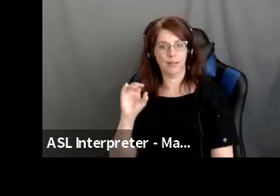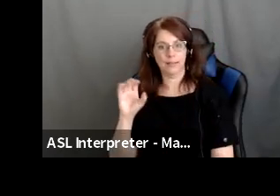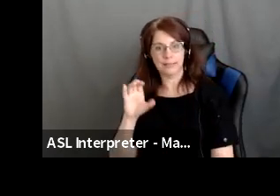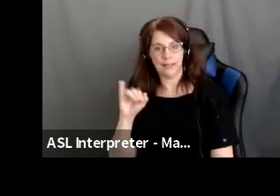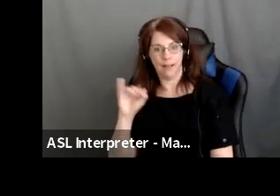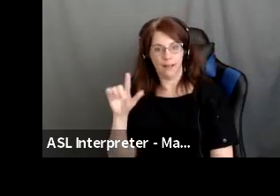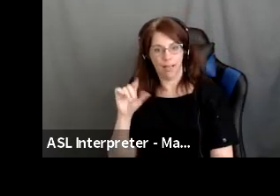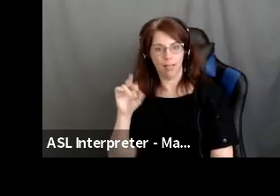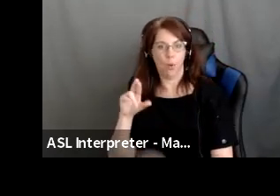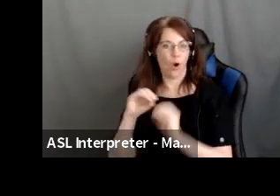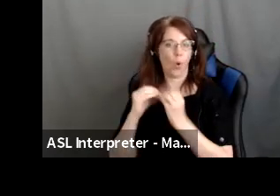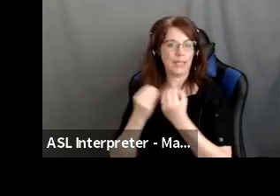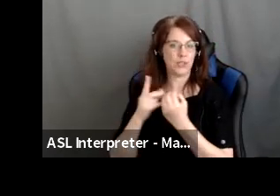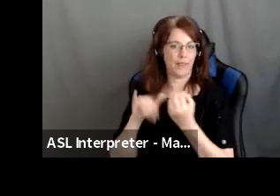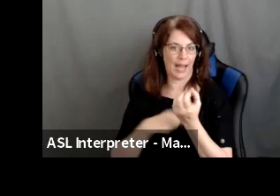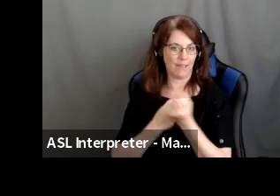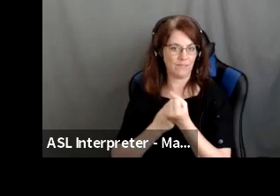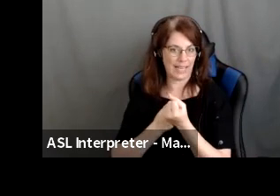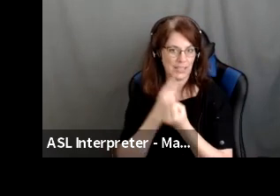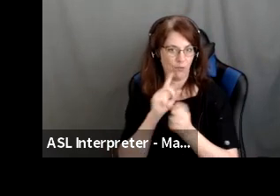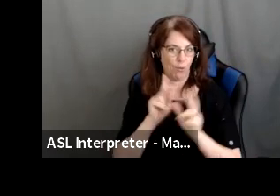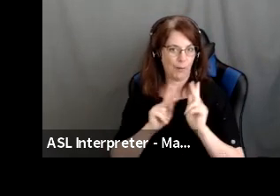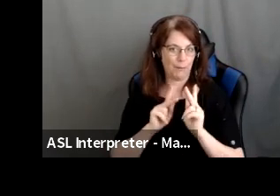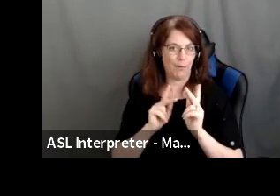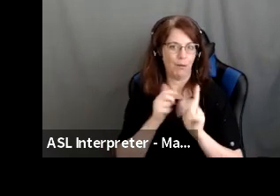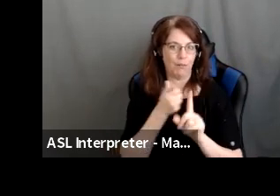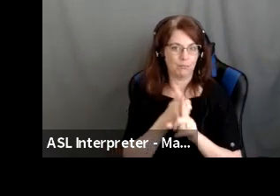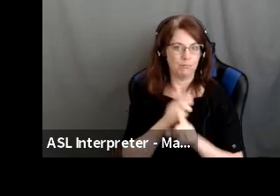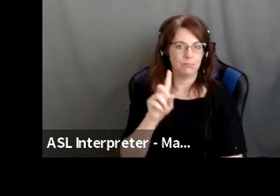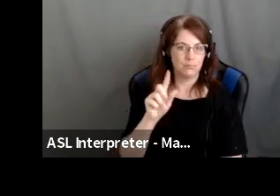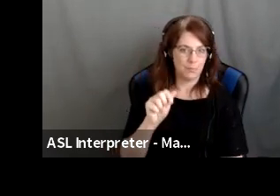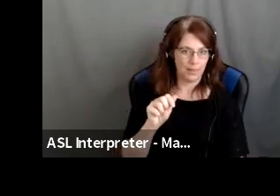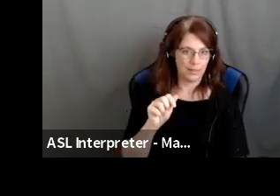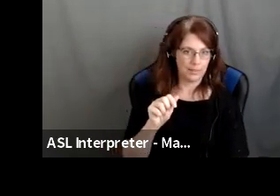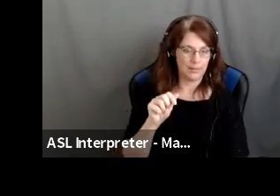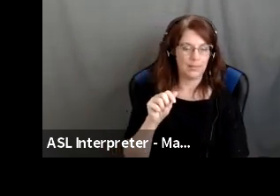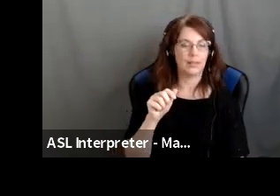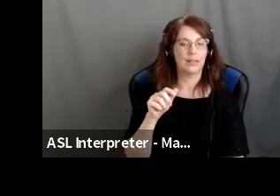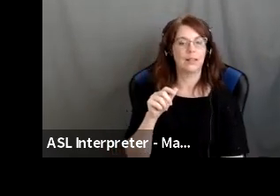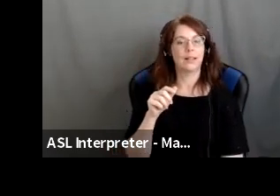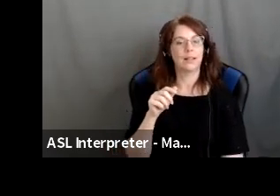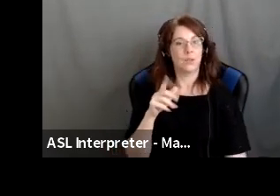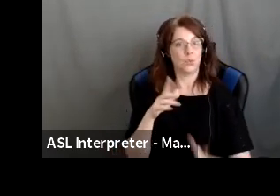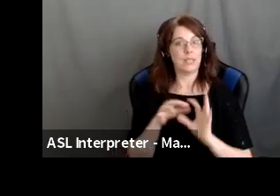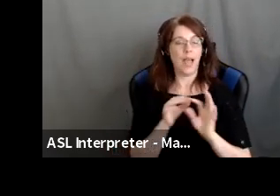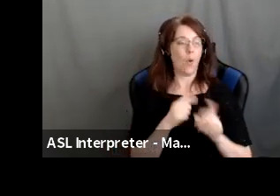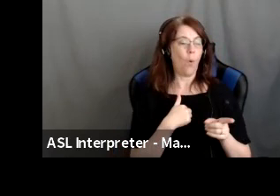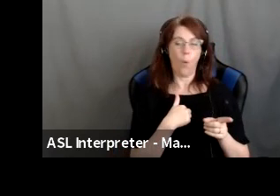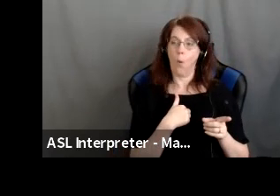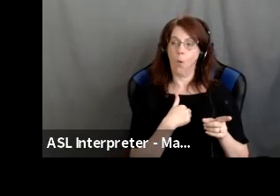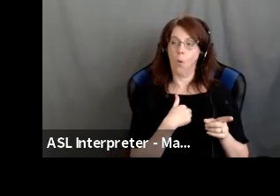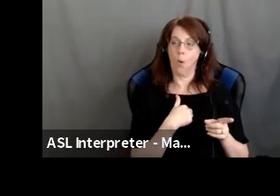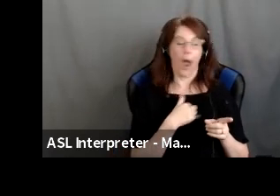organization that advocates for people with disabilities. You want to be able to say you finished your